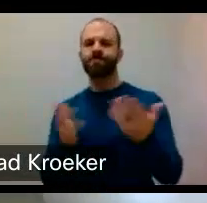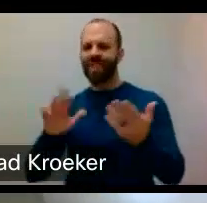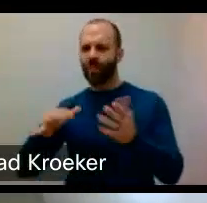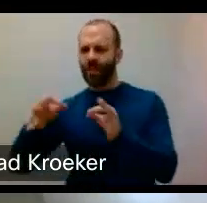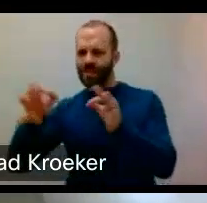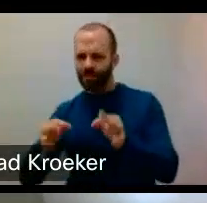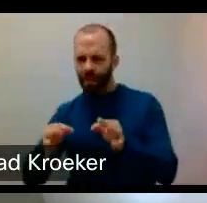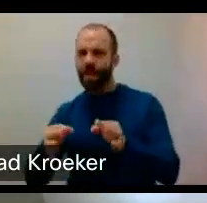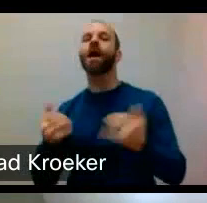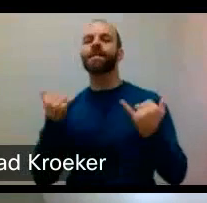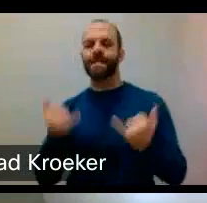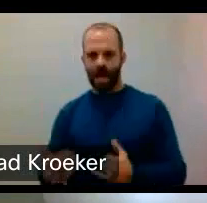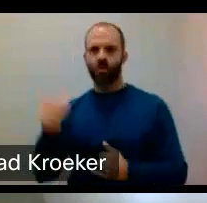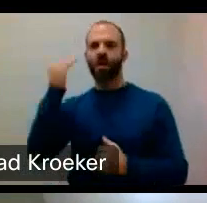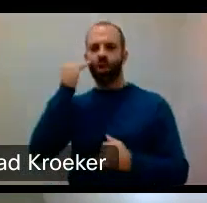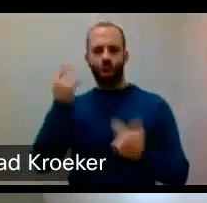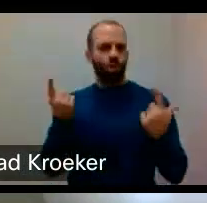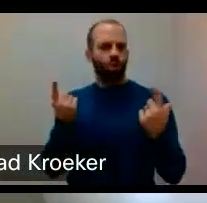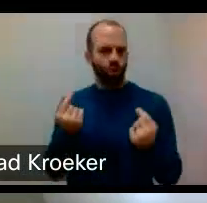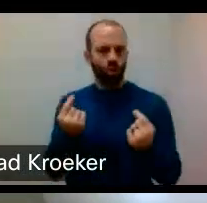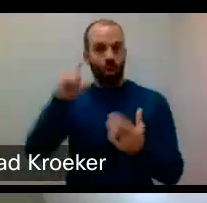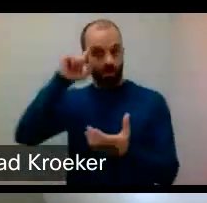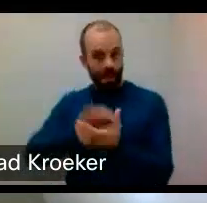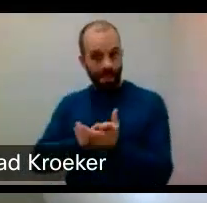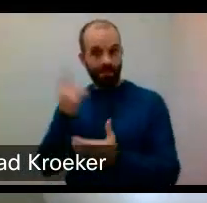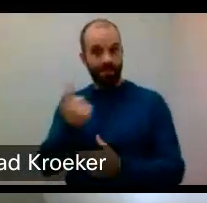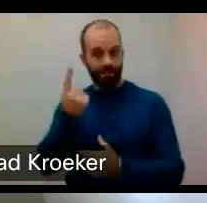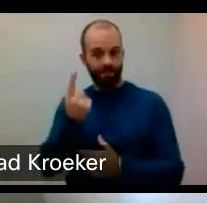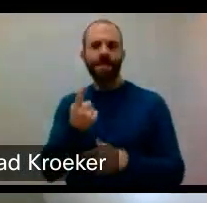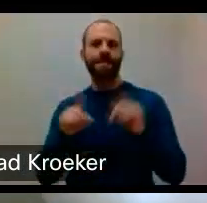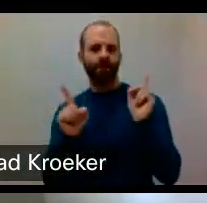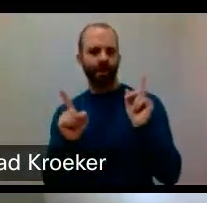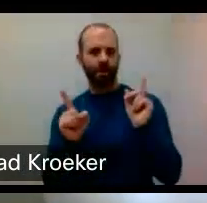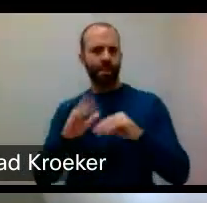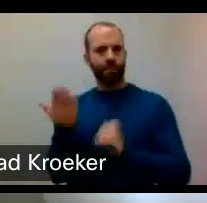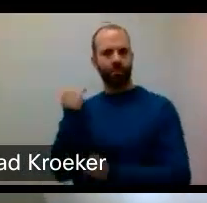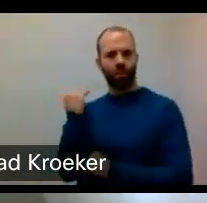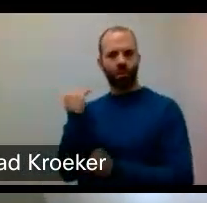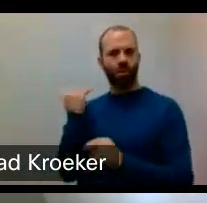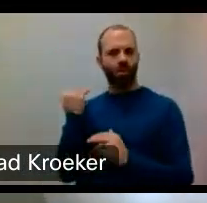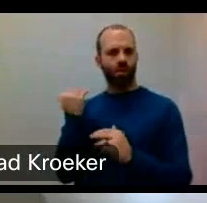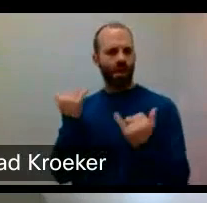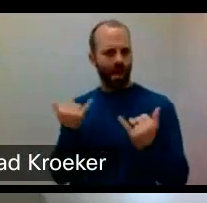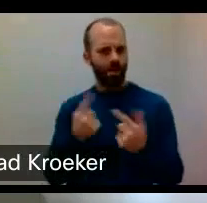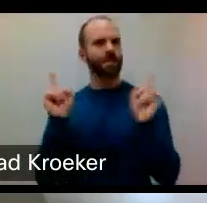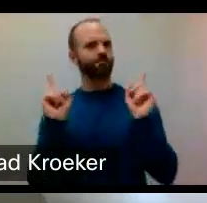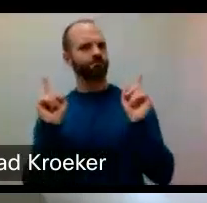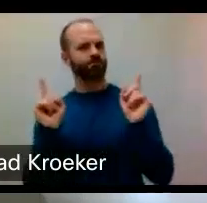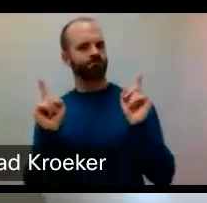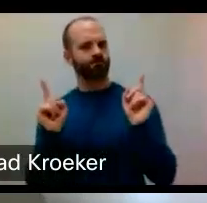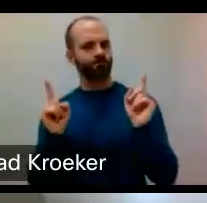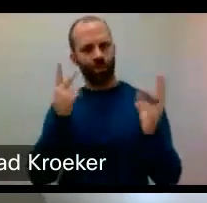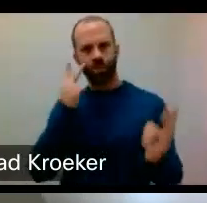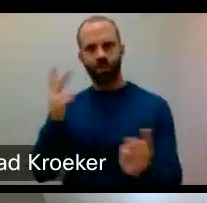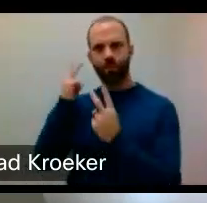how you now know, do, or believe something differently than you did before whatever you were reflecting on happened to